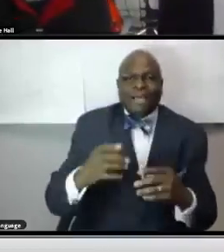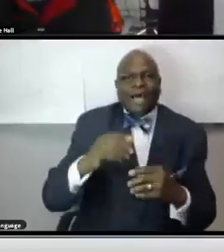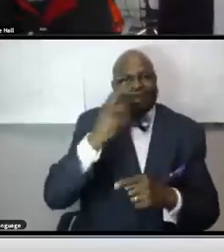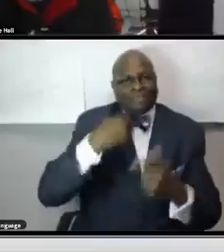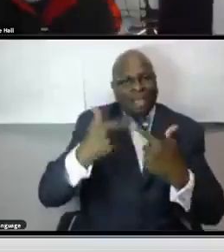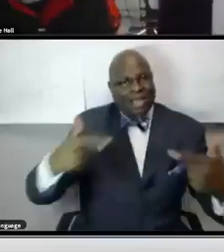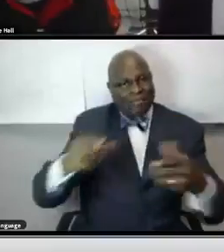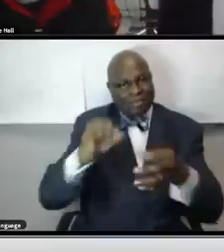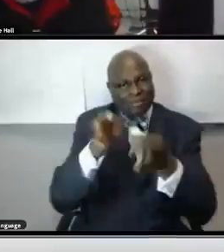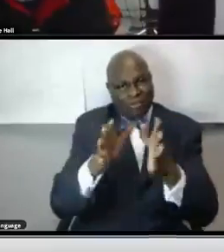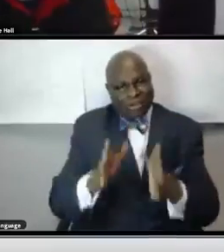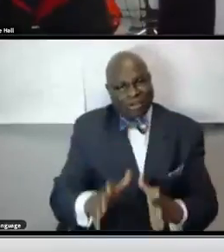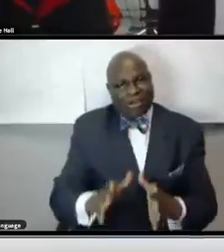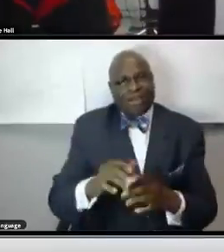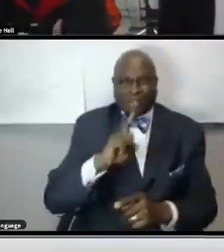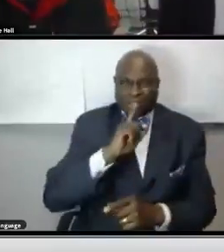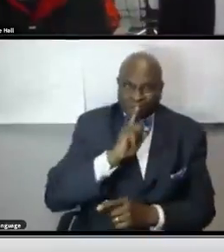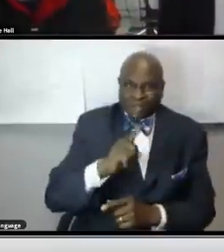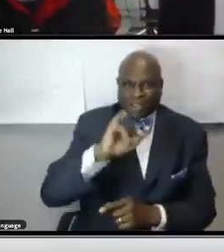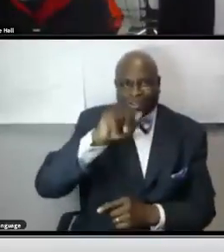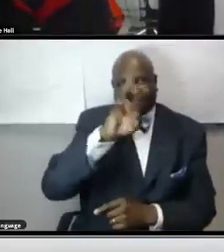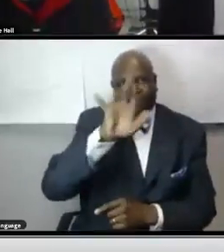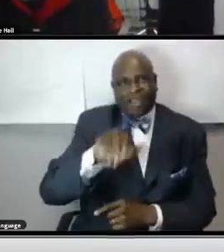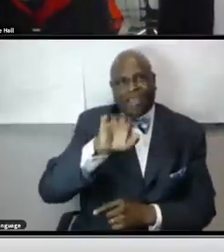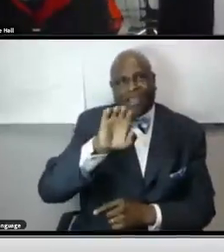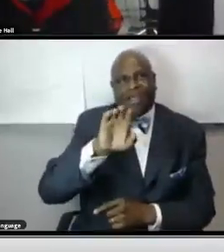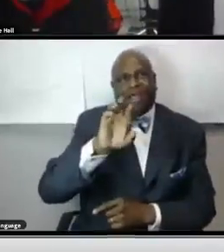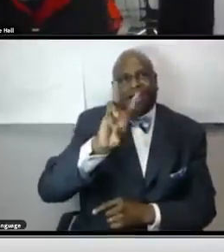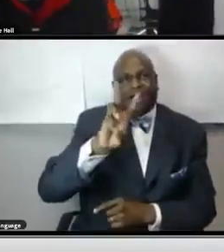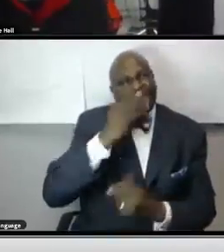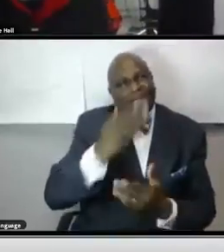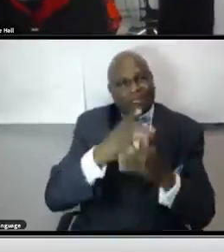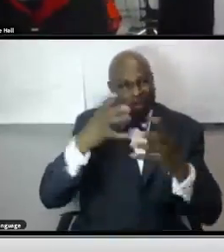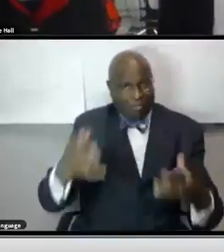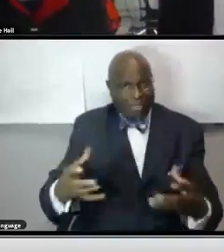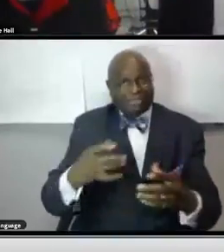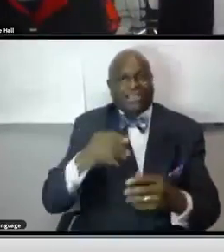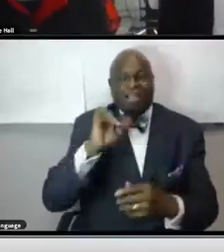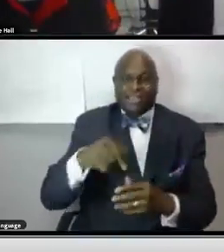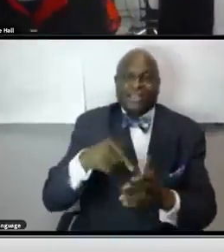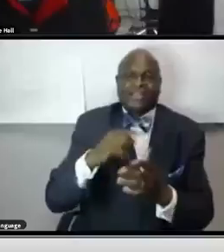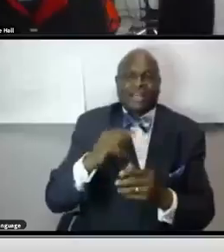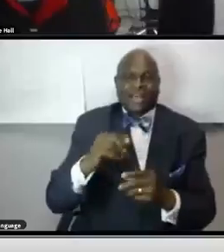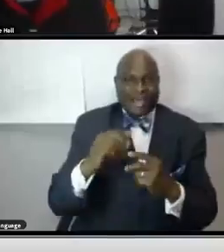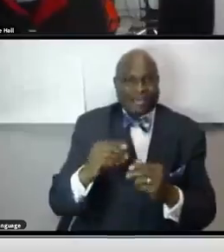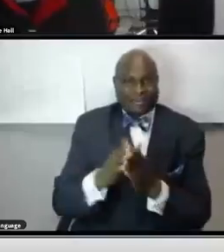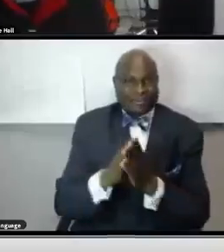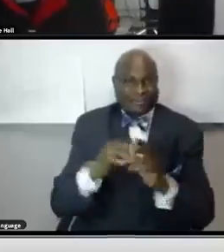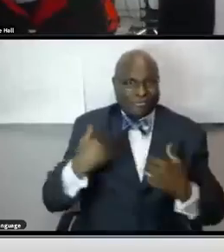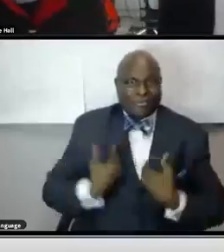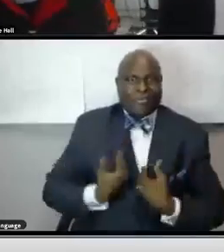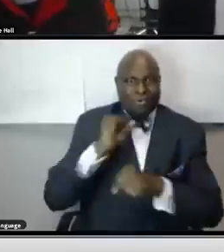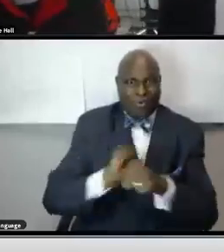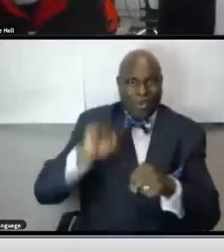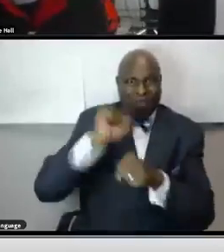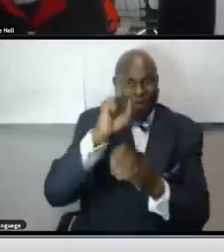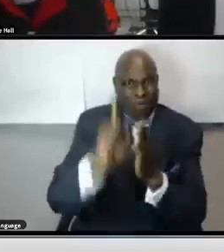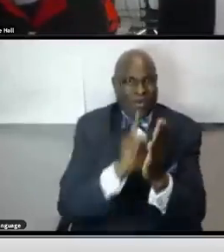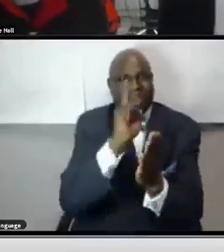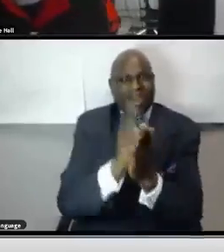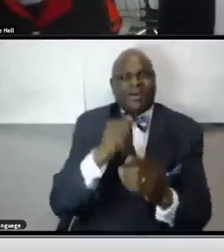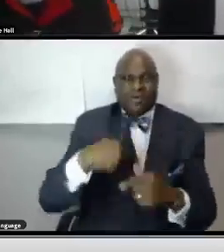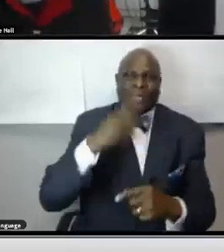language interpreter, Absolutely. Jeffrey. Thank you very much. This is an exhausting 1 hour. We